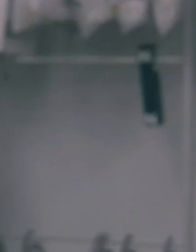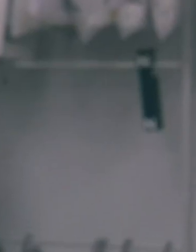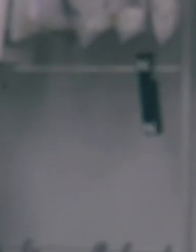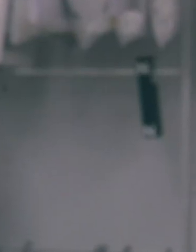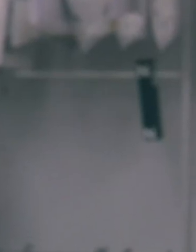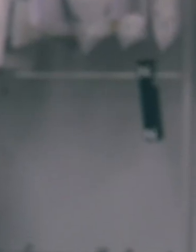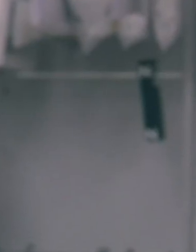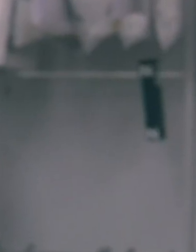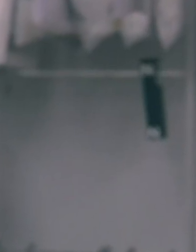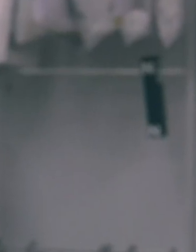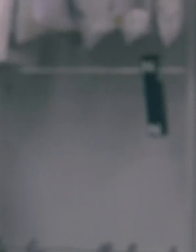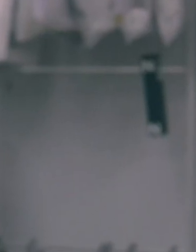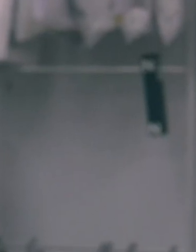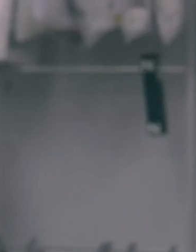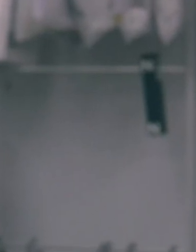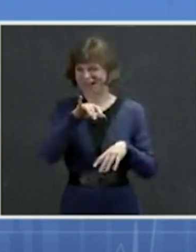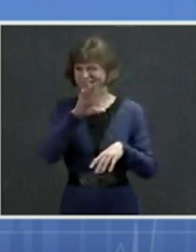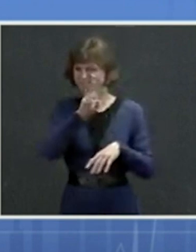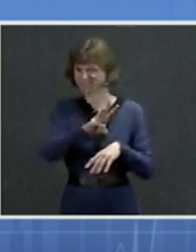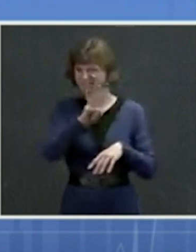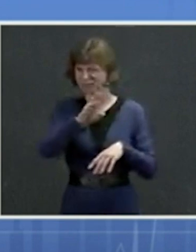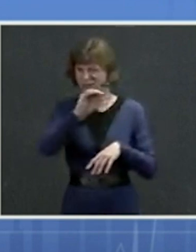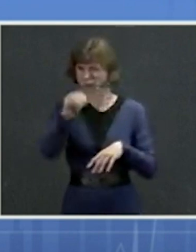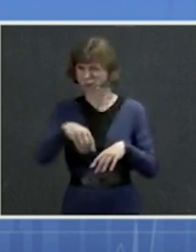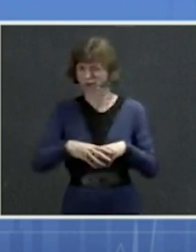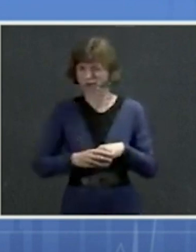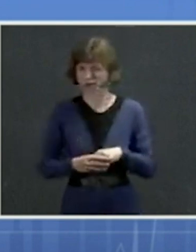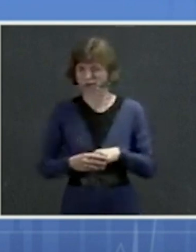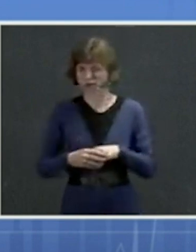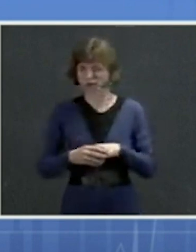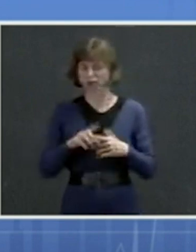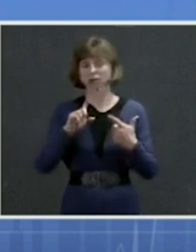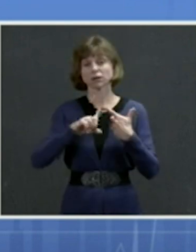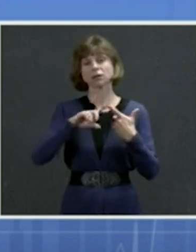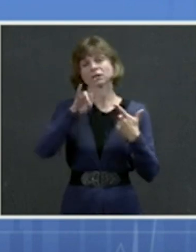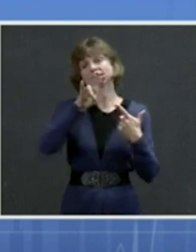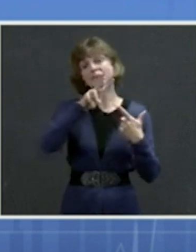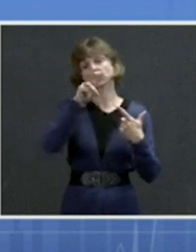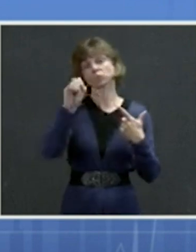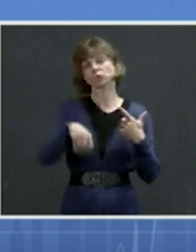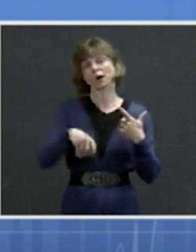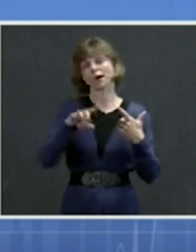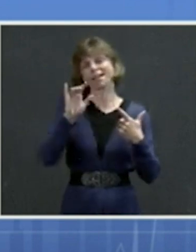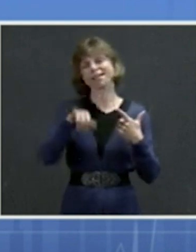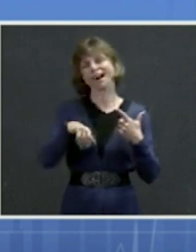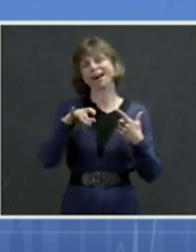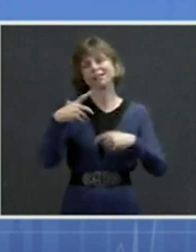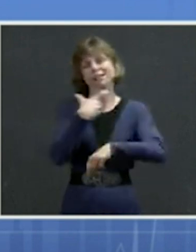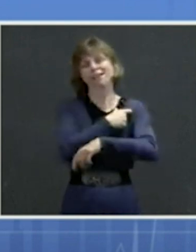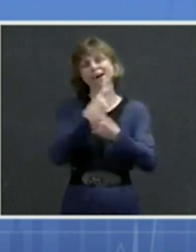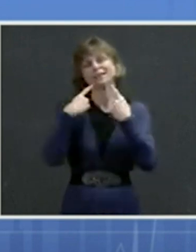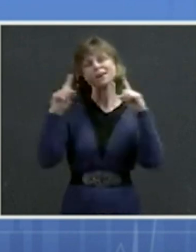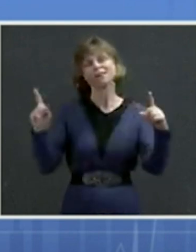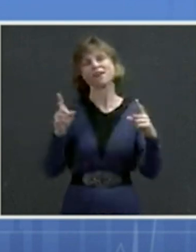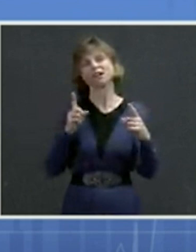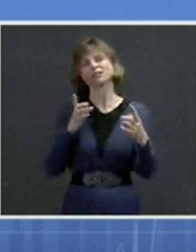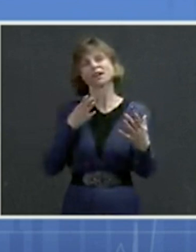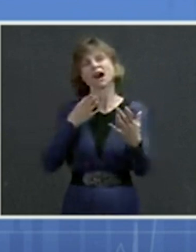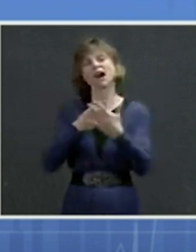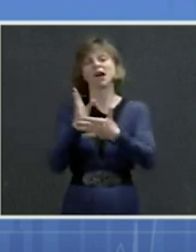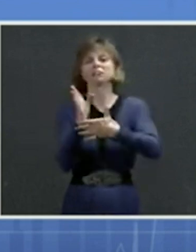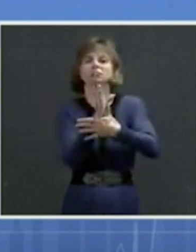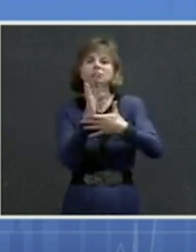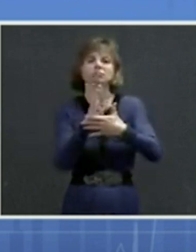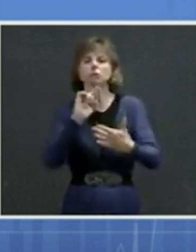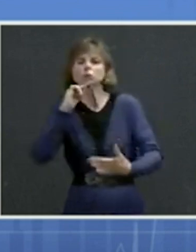all of the countries involved. 72% is the vaccine efficacy against moderate to severe critical infection